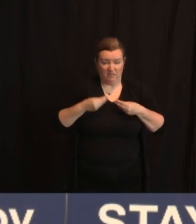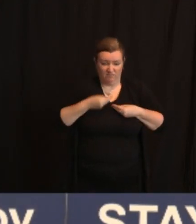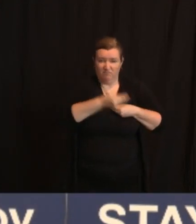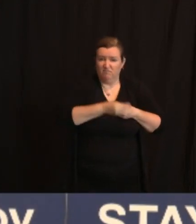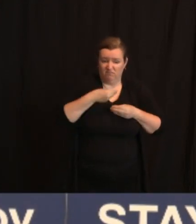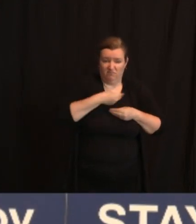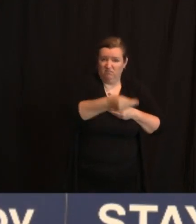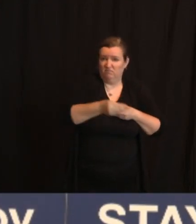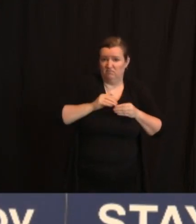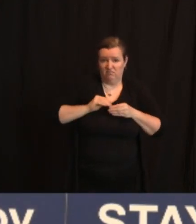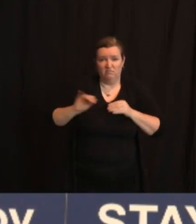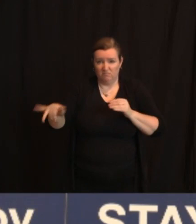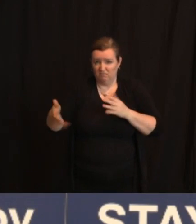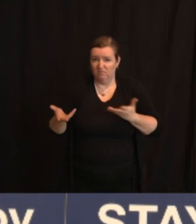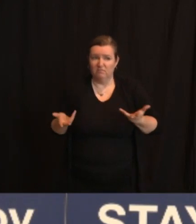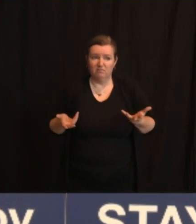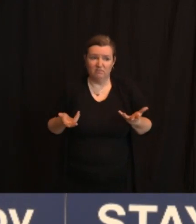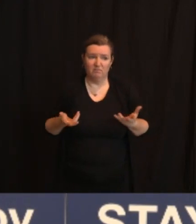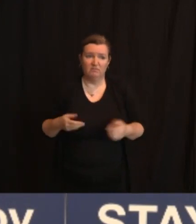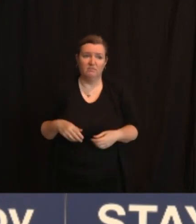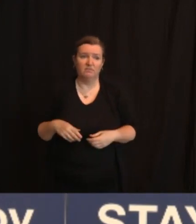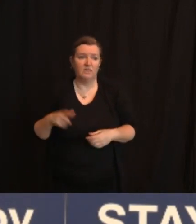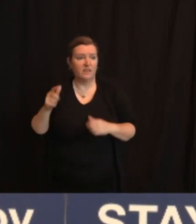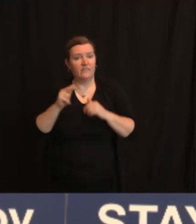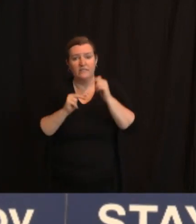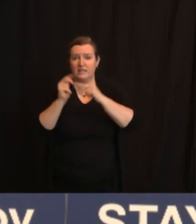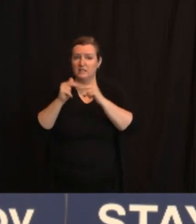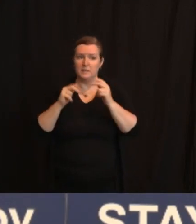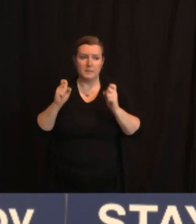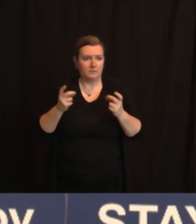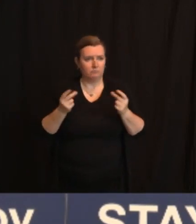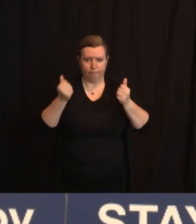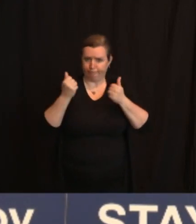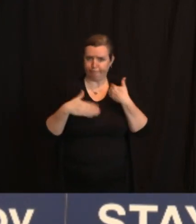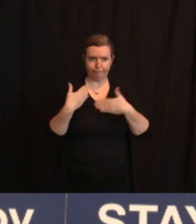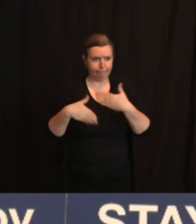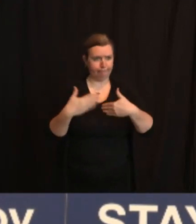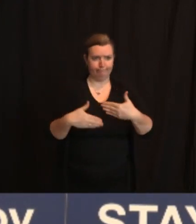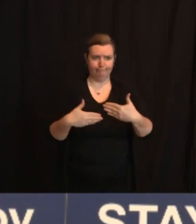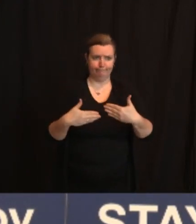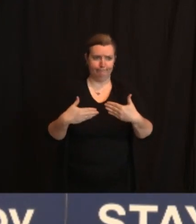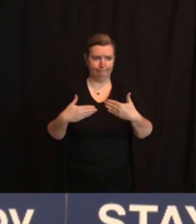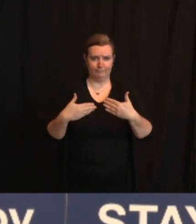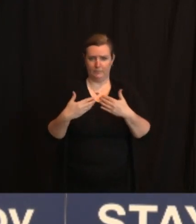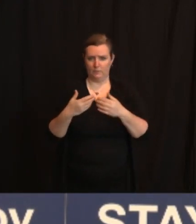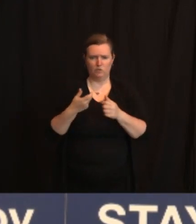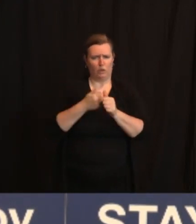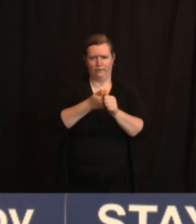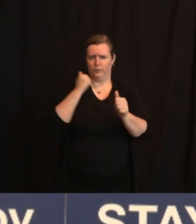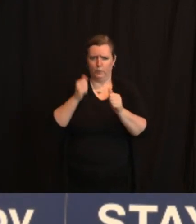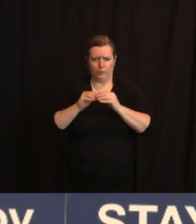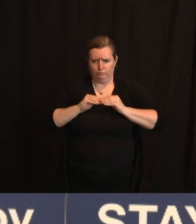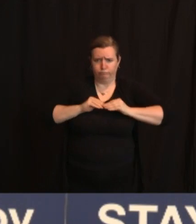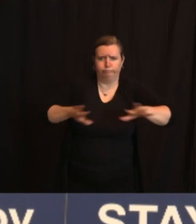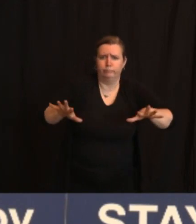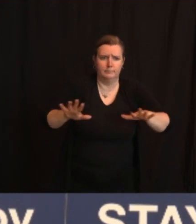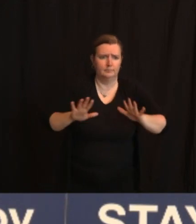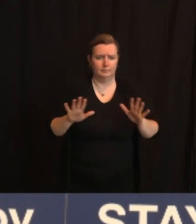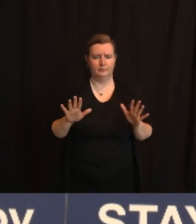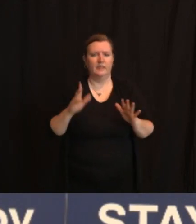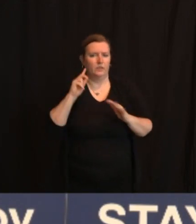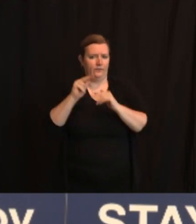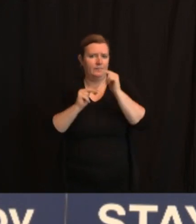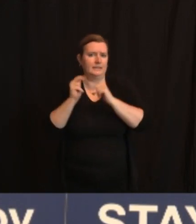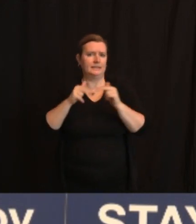in advance to take quick actions to prevent the further spread within their facilities, and to adopt a